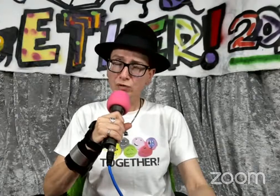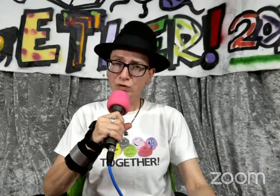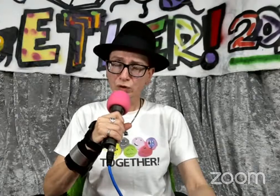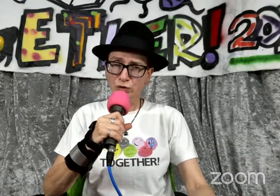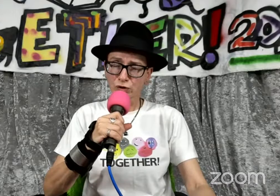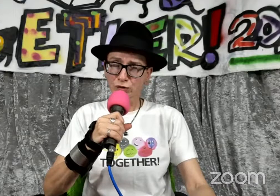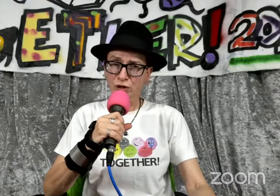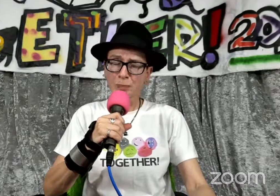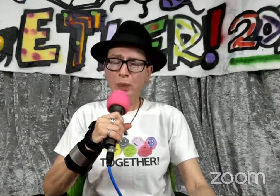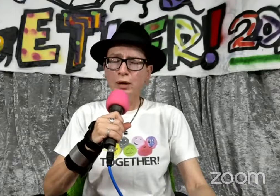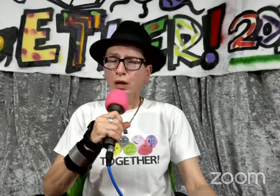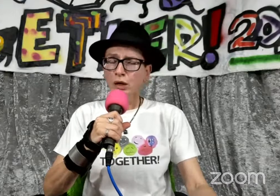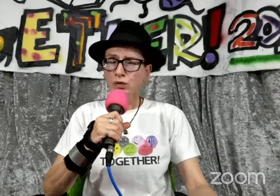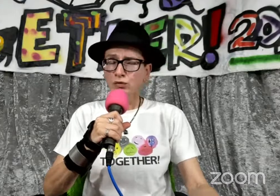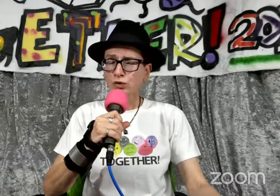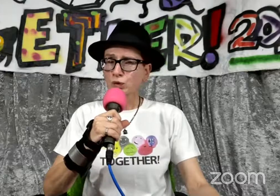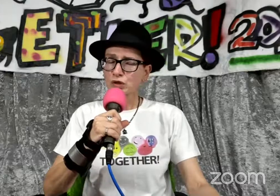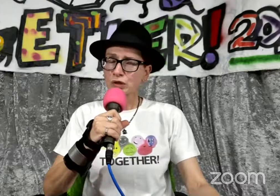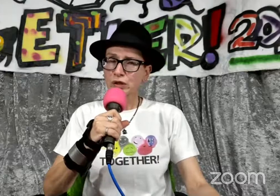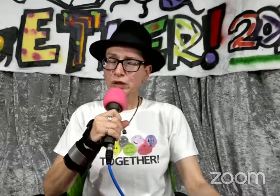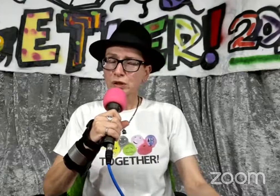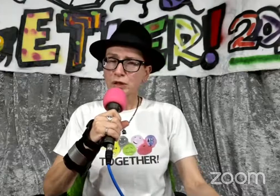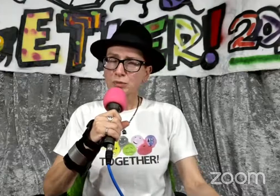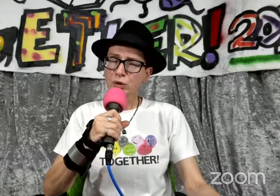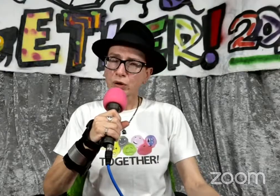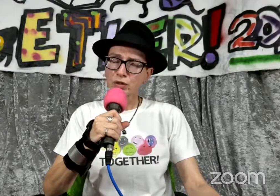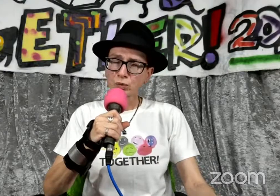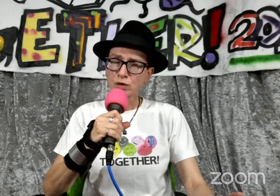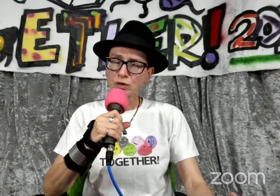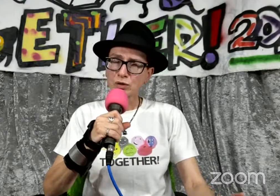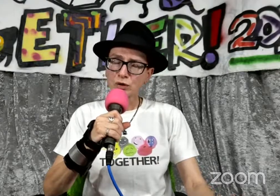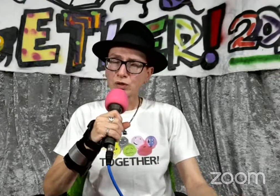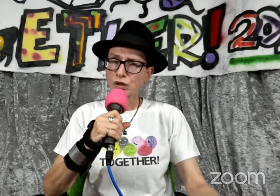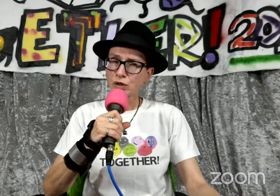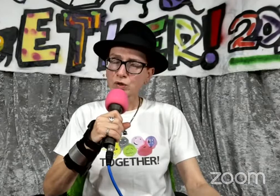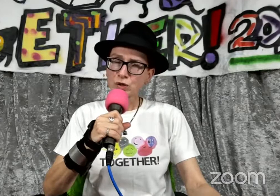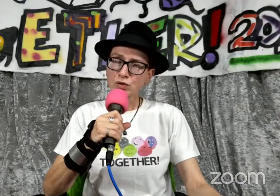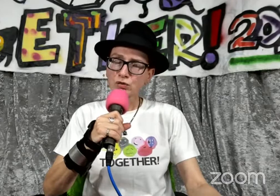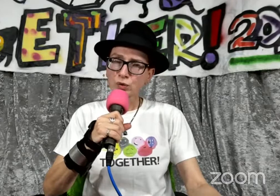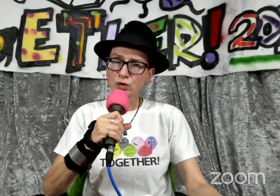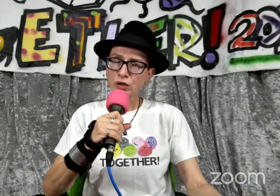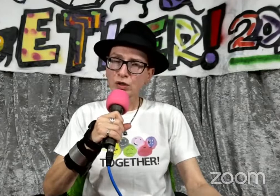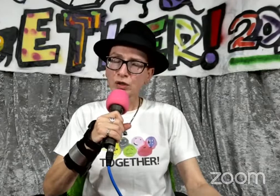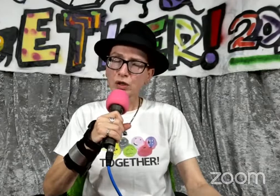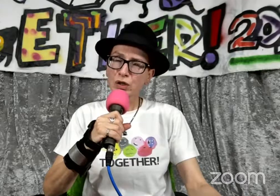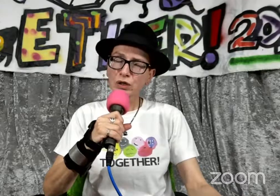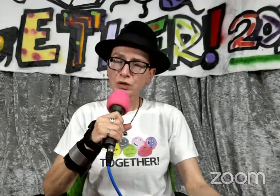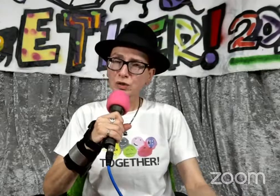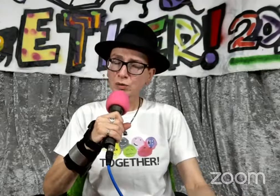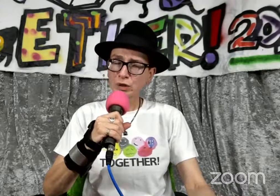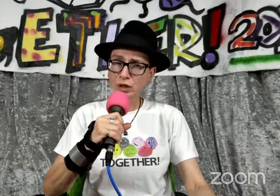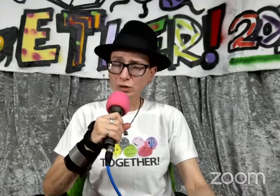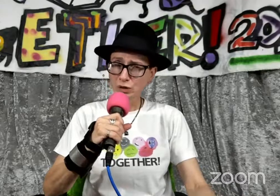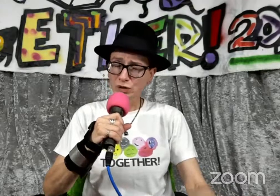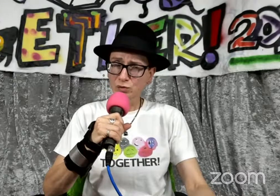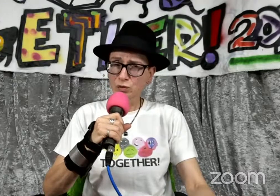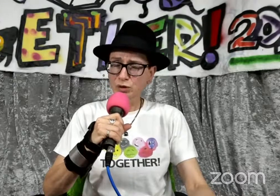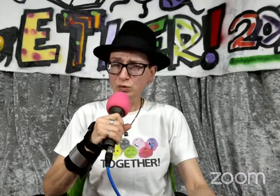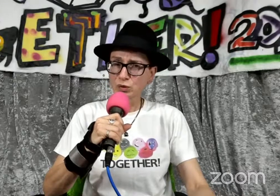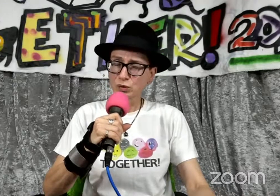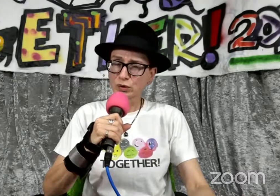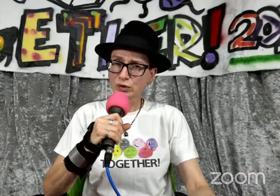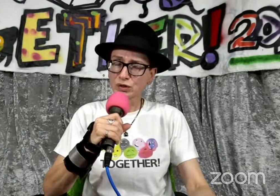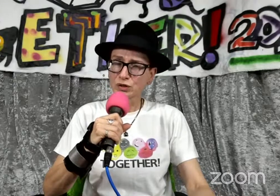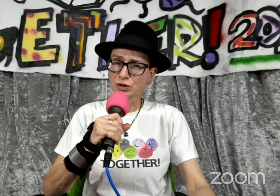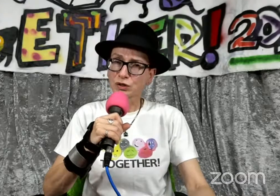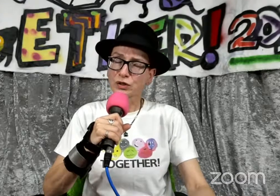really revolutionary. Unfortunately, by 2013, 2014, like so many other disabled